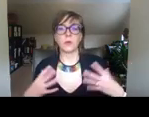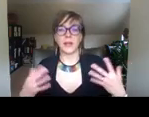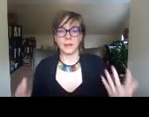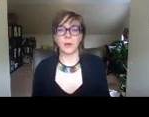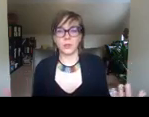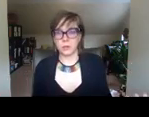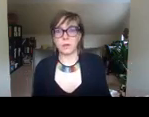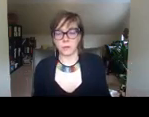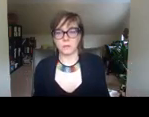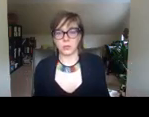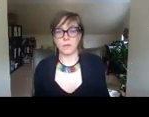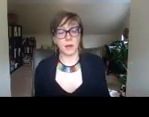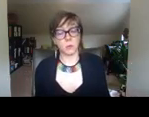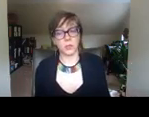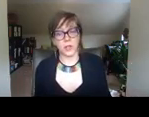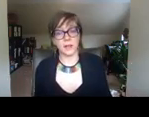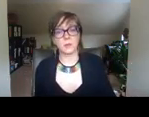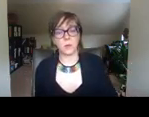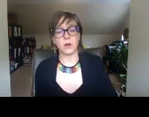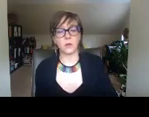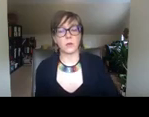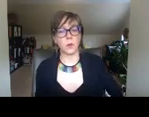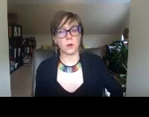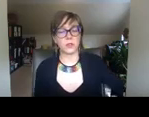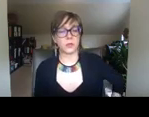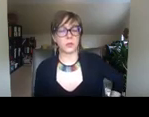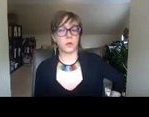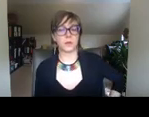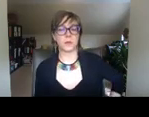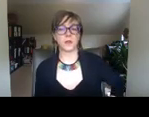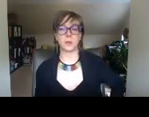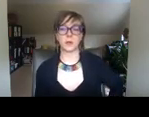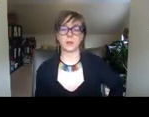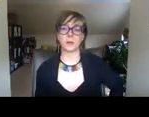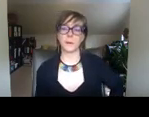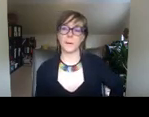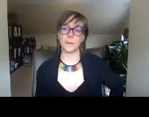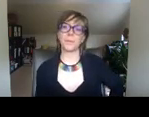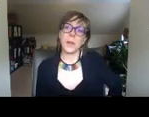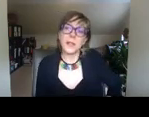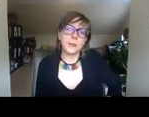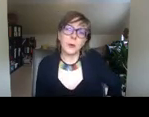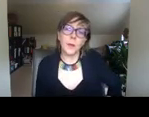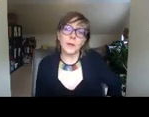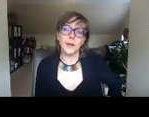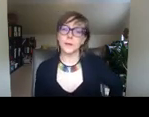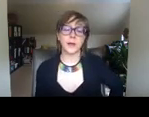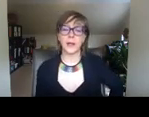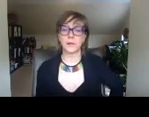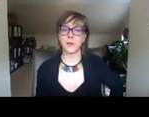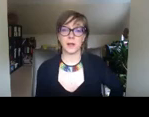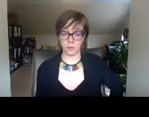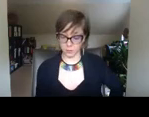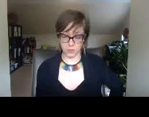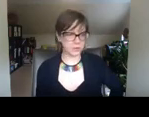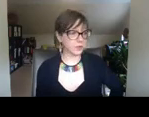or multi-language survey, which yes, we want to do it. We don't want to just do it with Spanish speakers. It makes it more complicated, but hey,